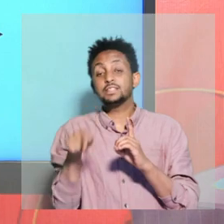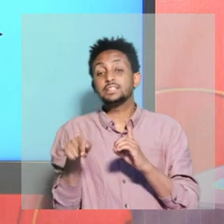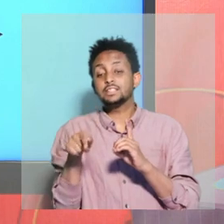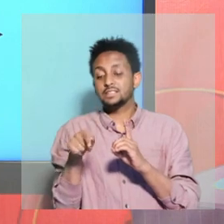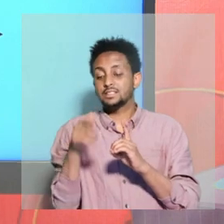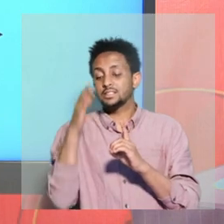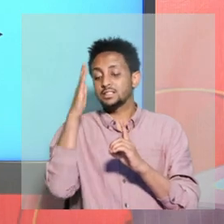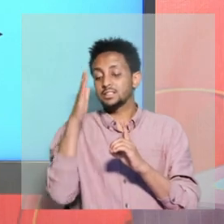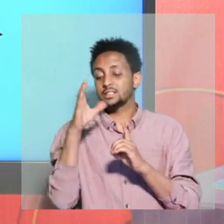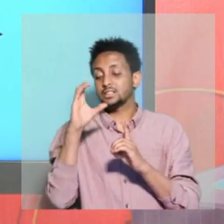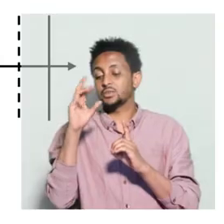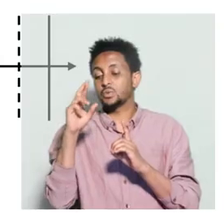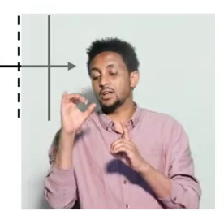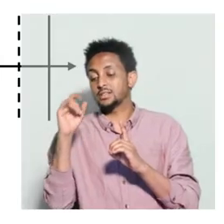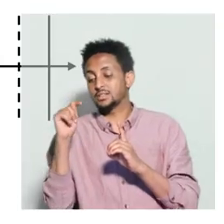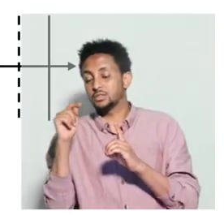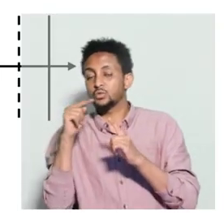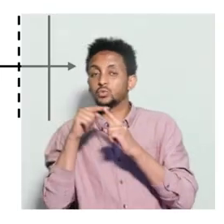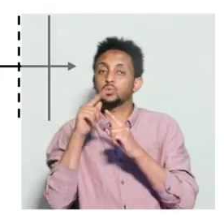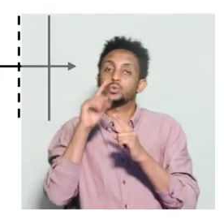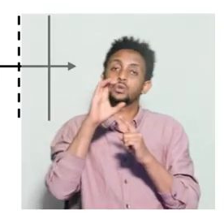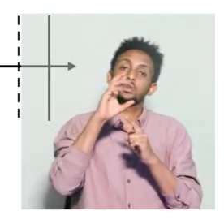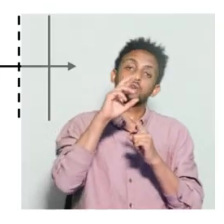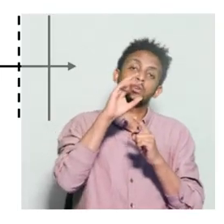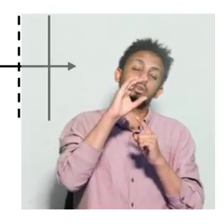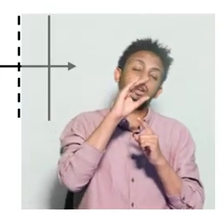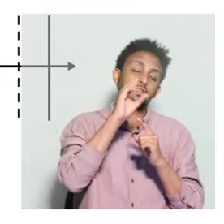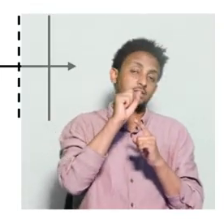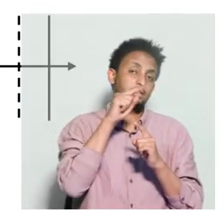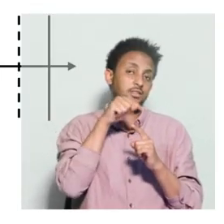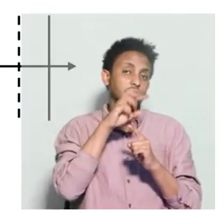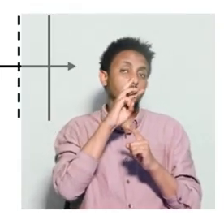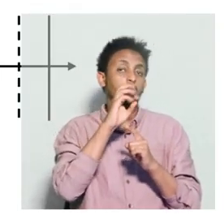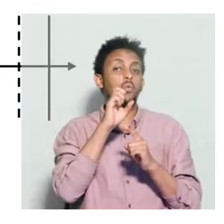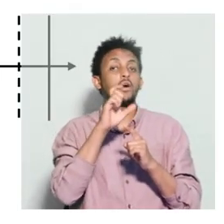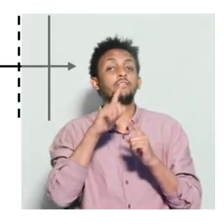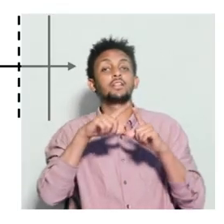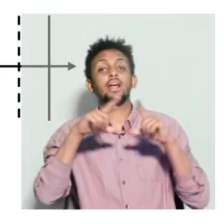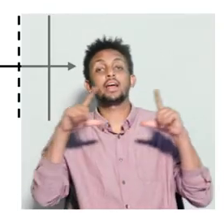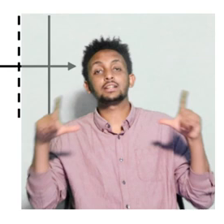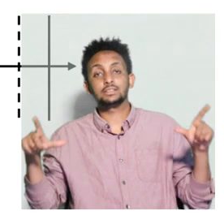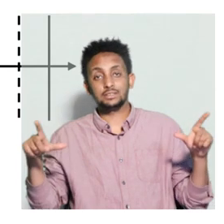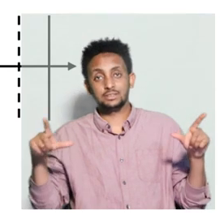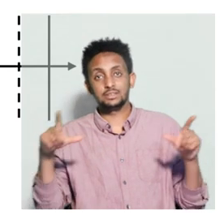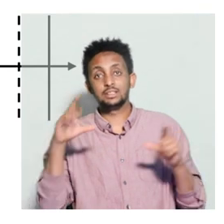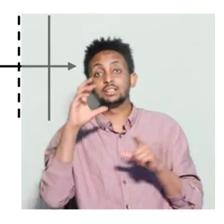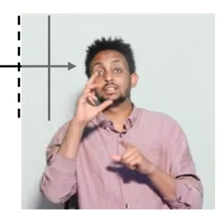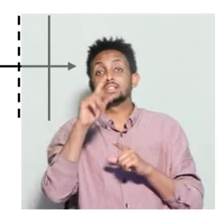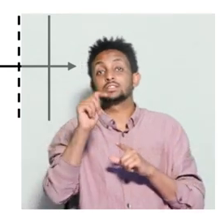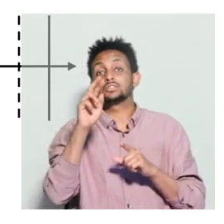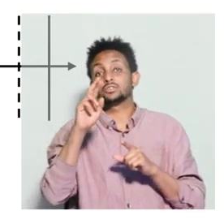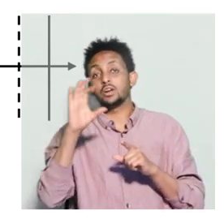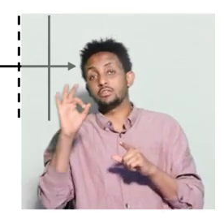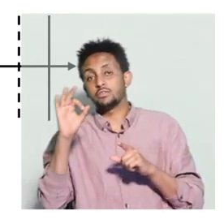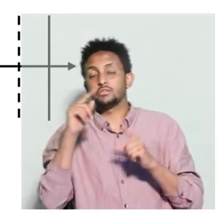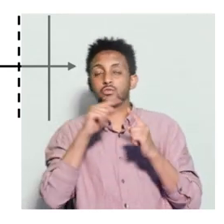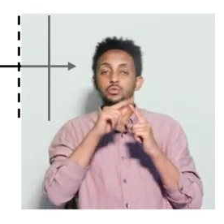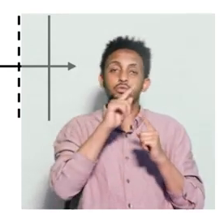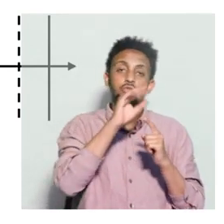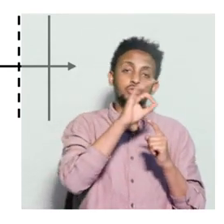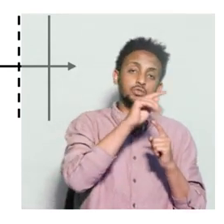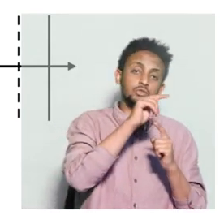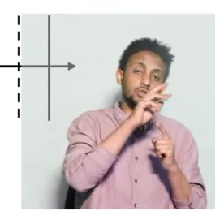from crest to crest, is known to be wavelengths, or it's possible to take from trough to trough is known to